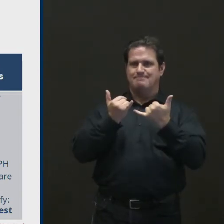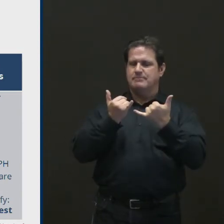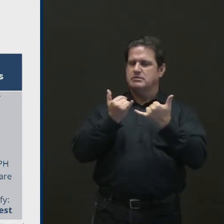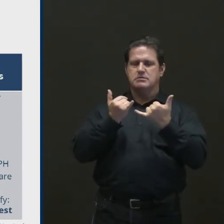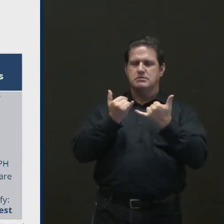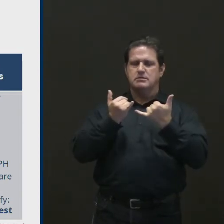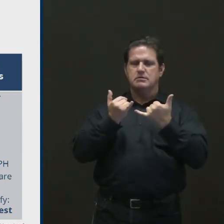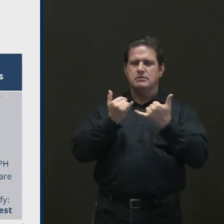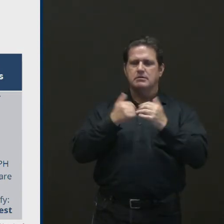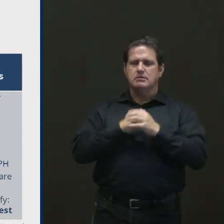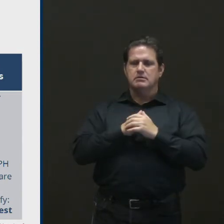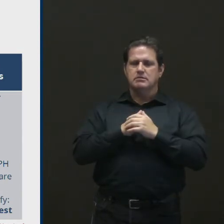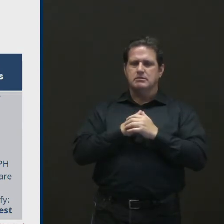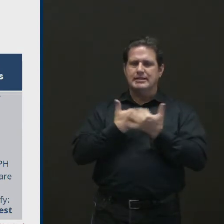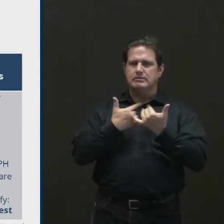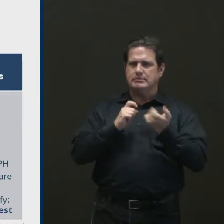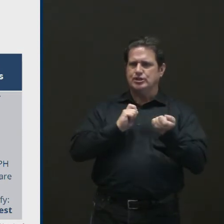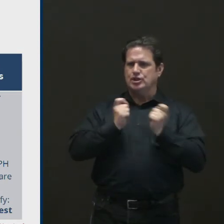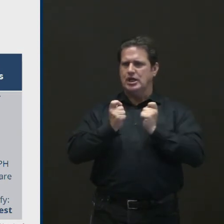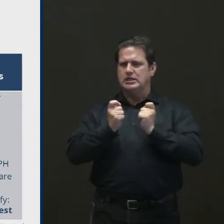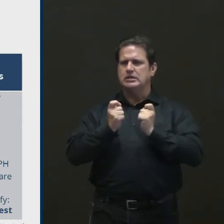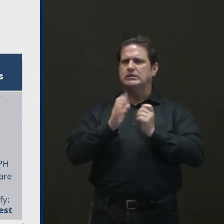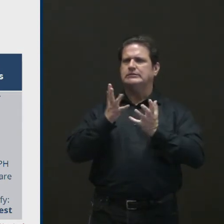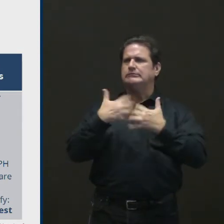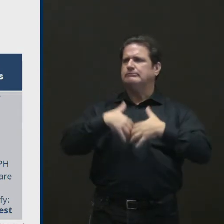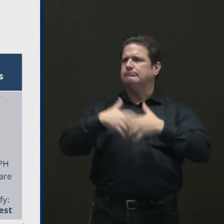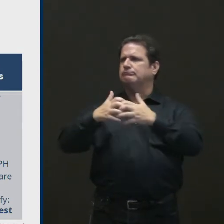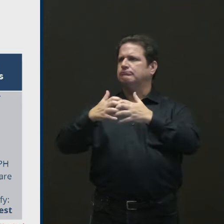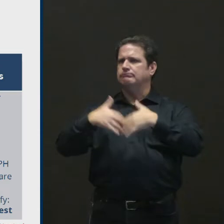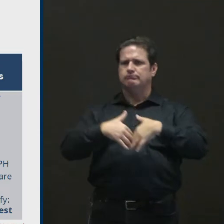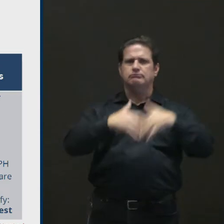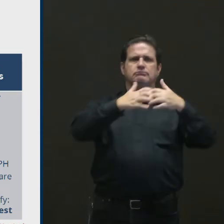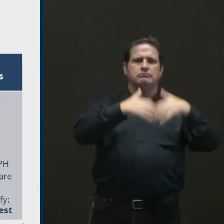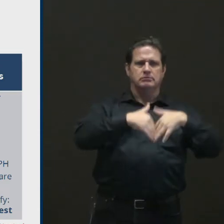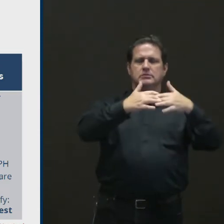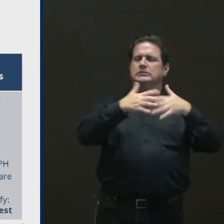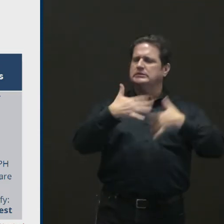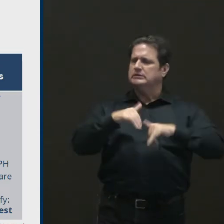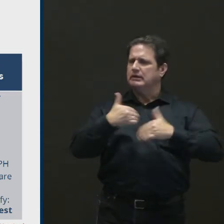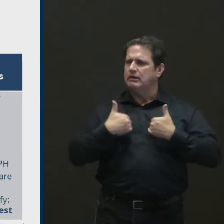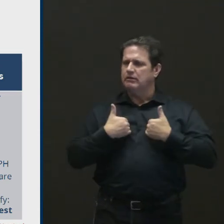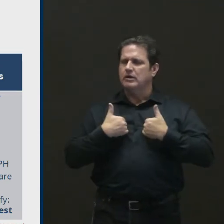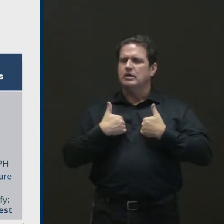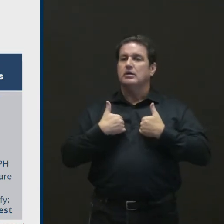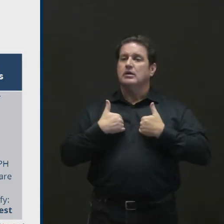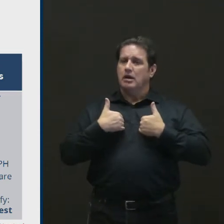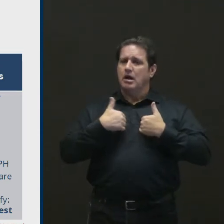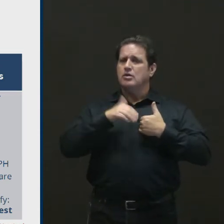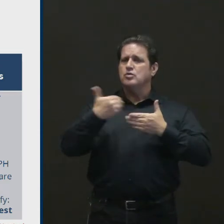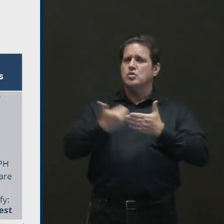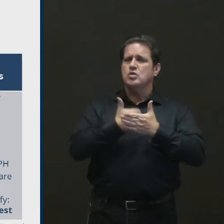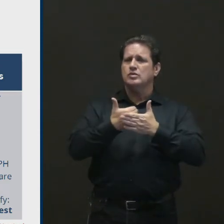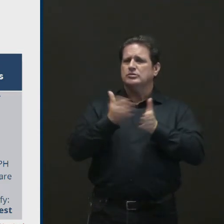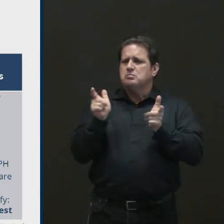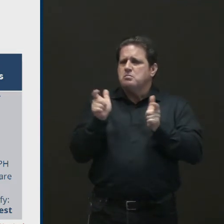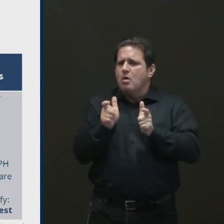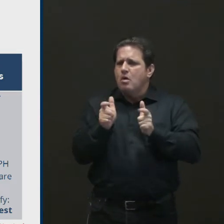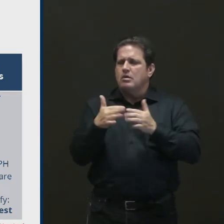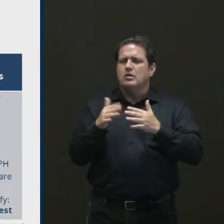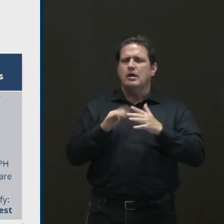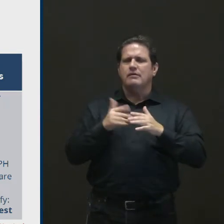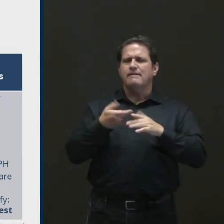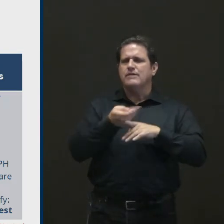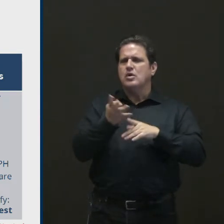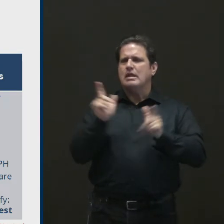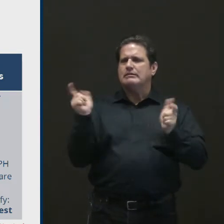be changing, as much. We are still going to have the road show. It's going to be a little bit smaller because we're using some of